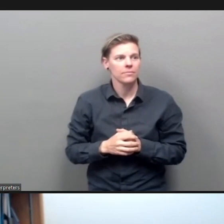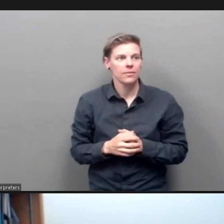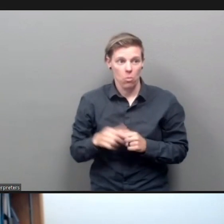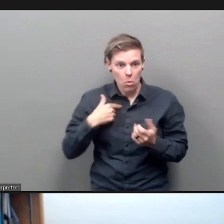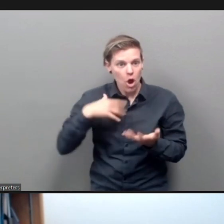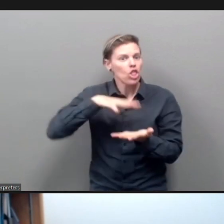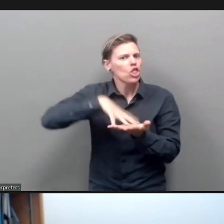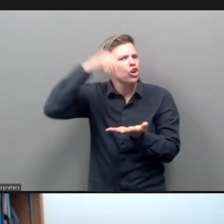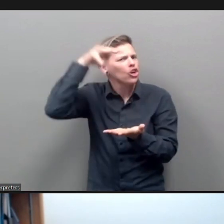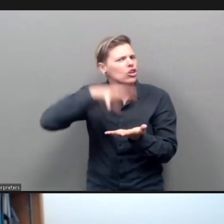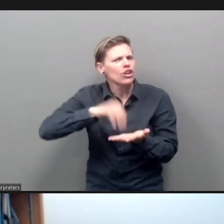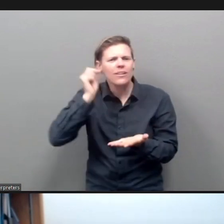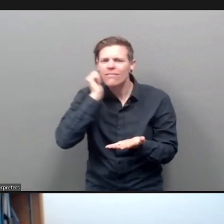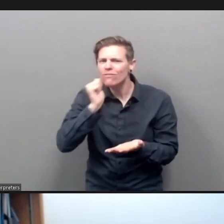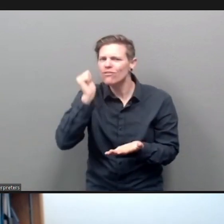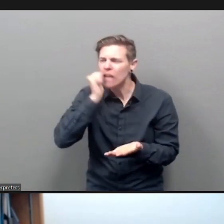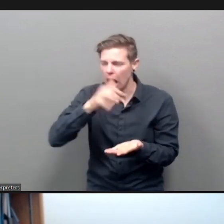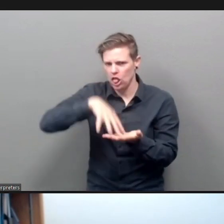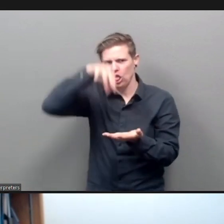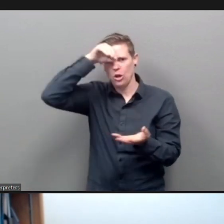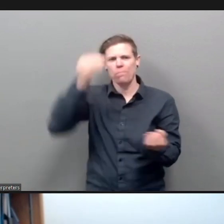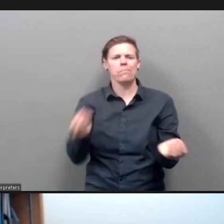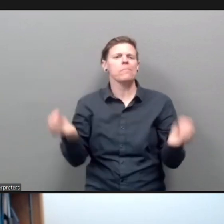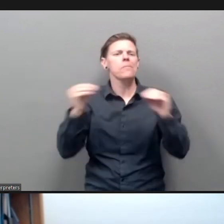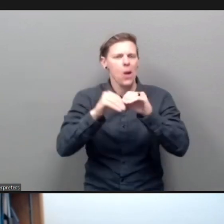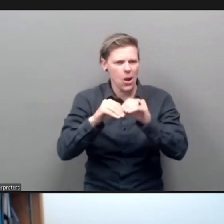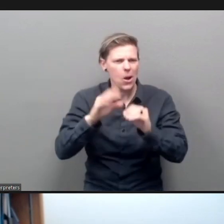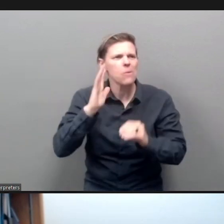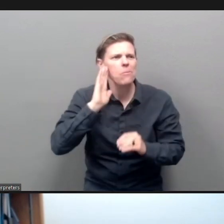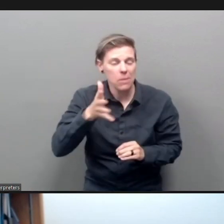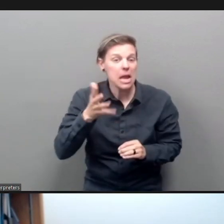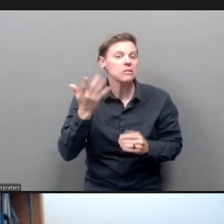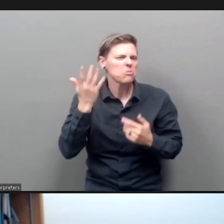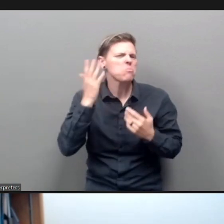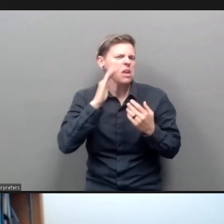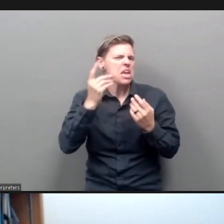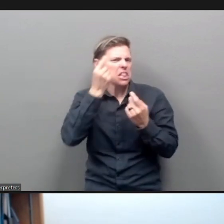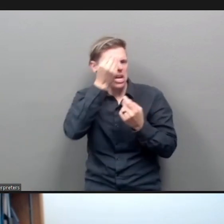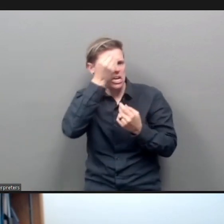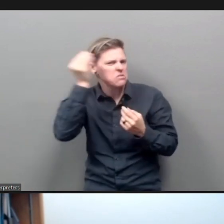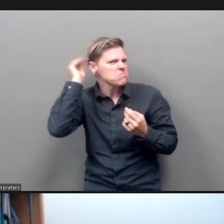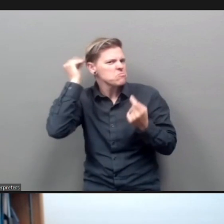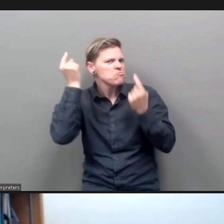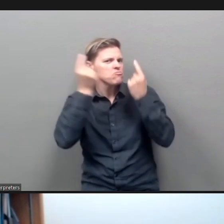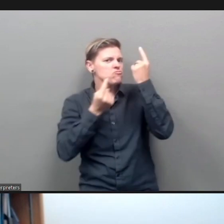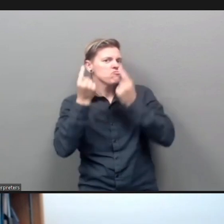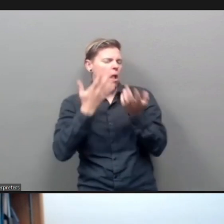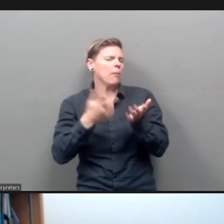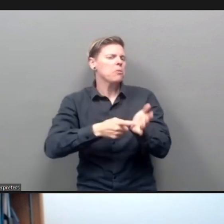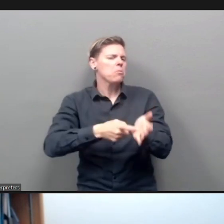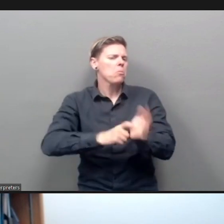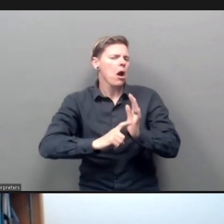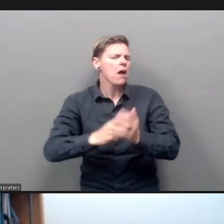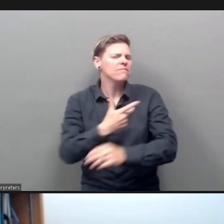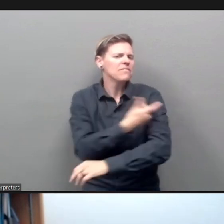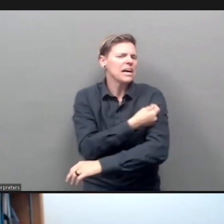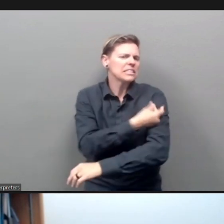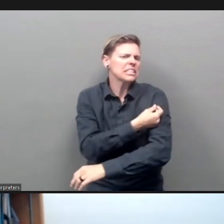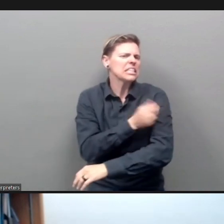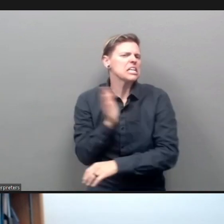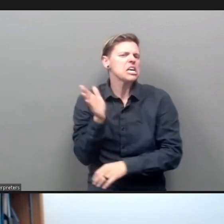whether or not this makes sense to even consider as one of those. I guess it would be 17, right? Because we'd be adding